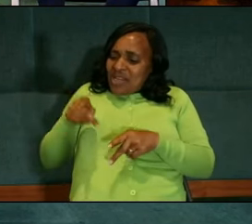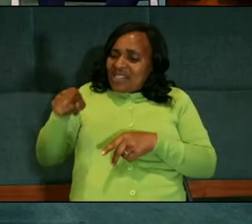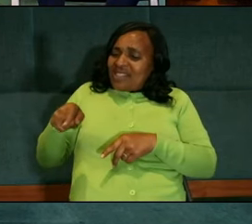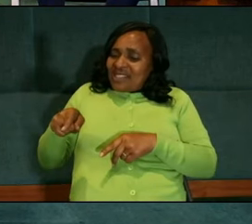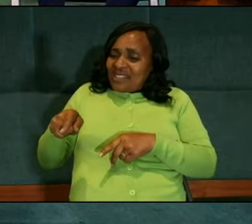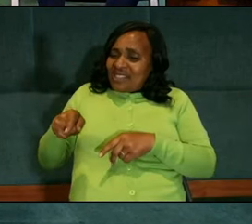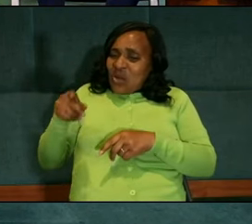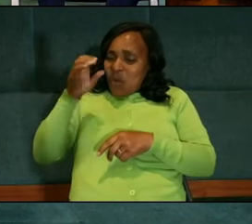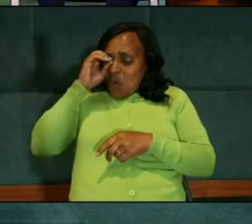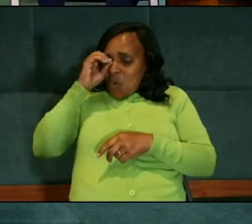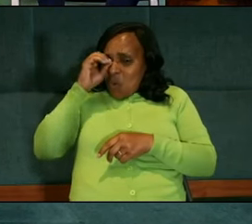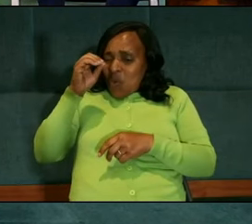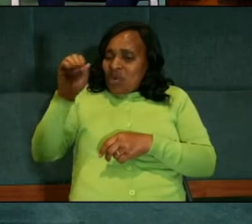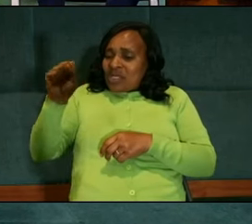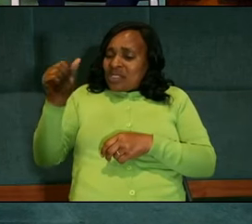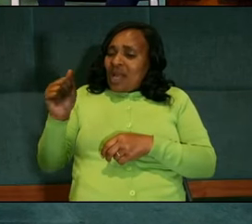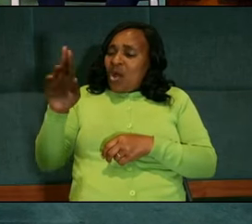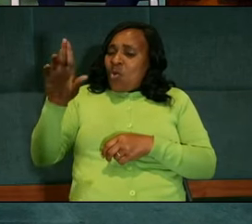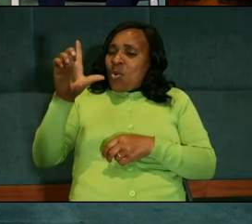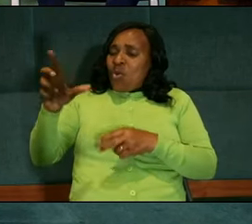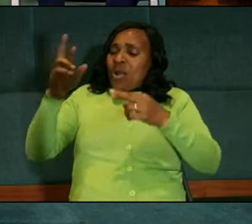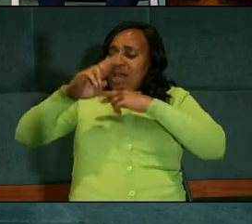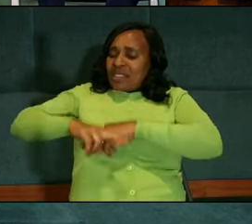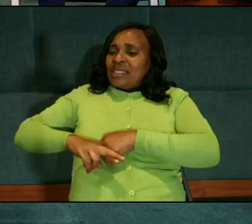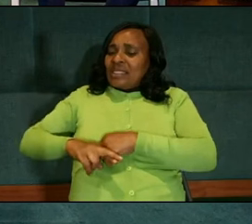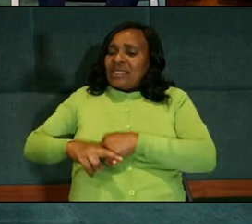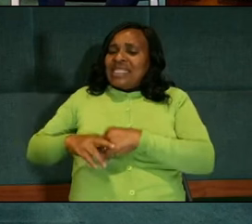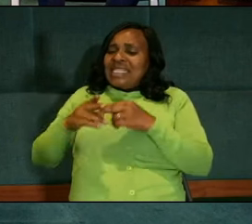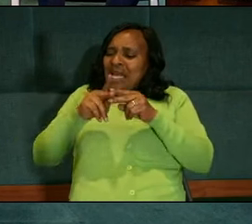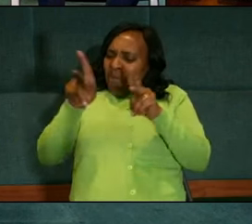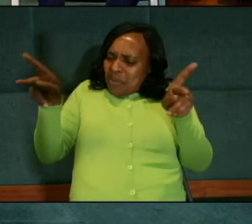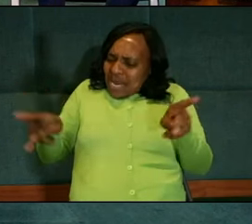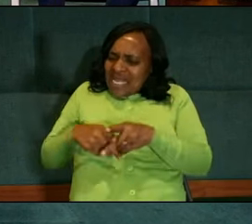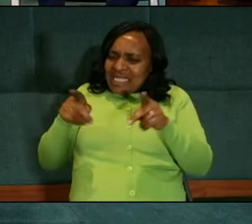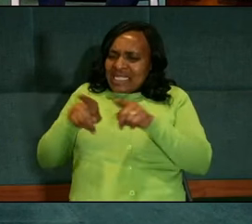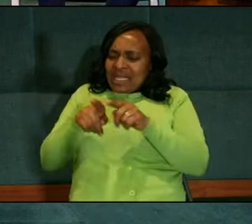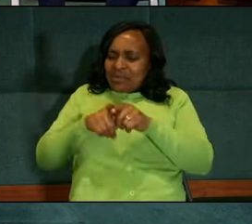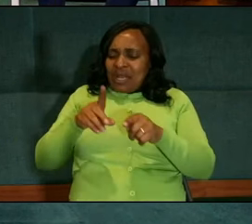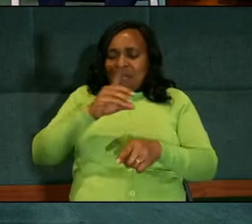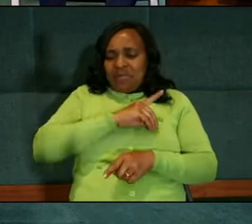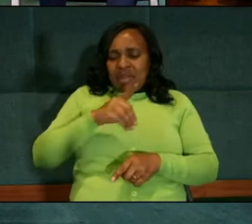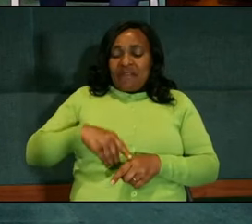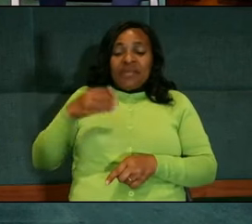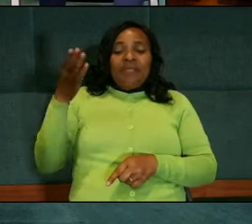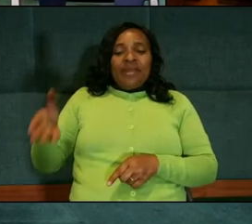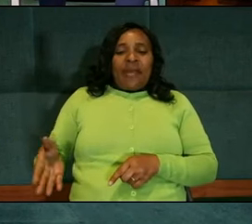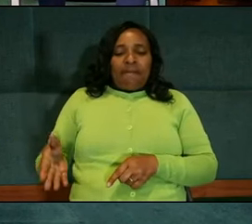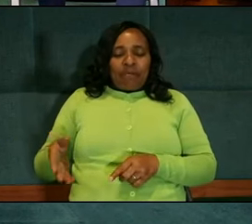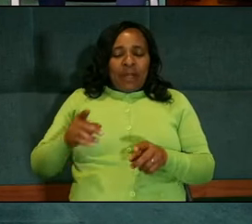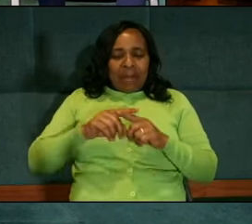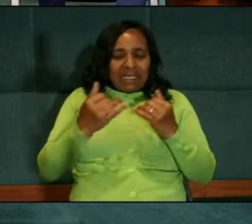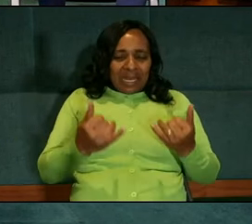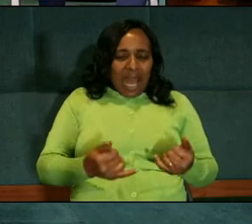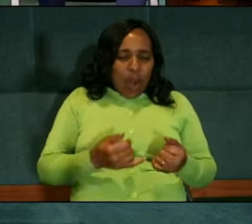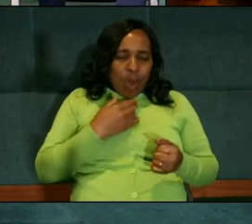same cave where David is. I just want you to briefly illustrate, according to 1